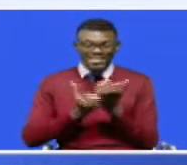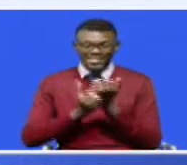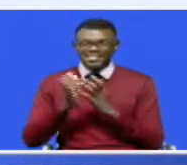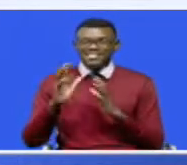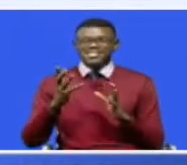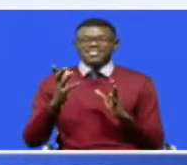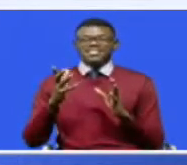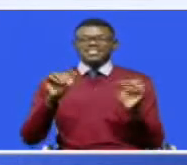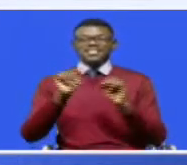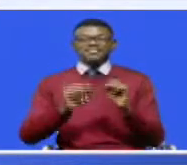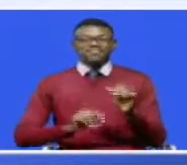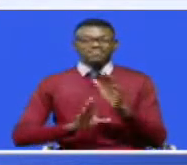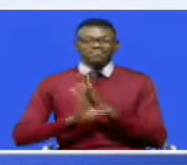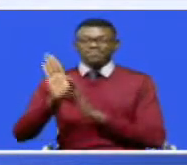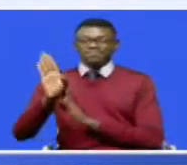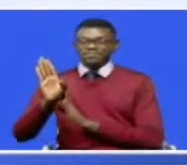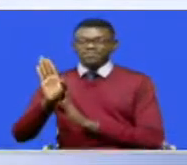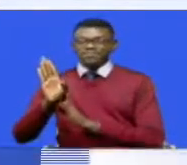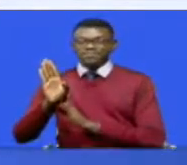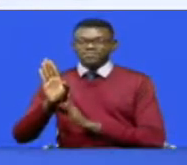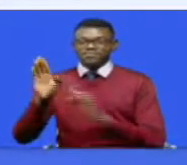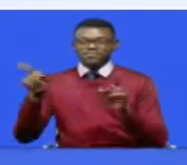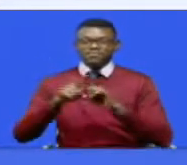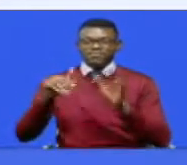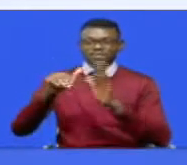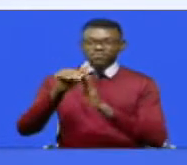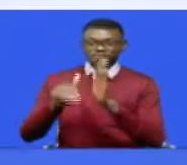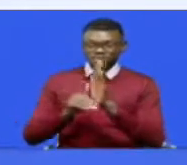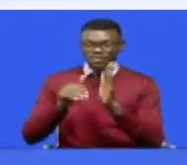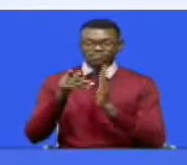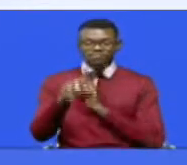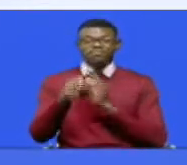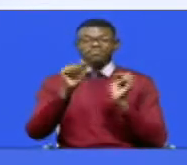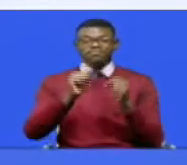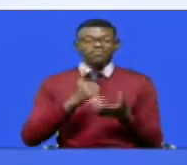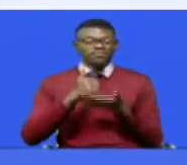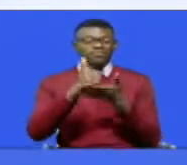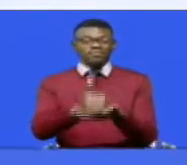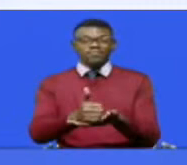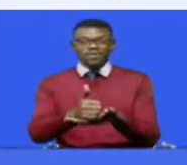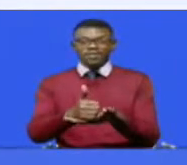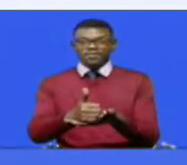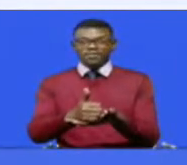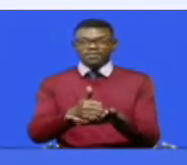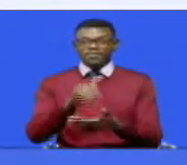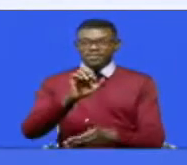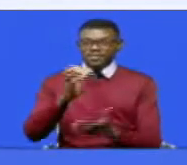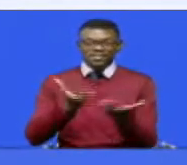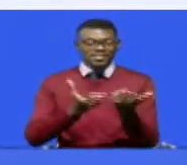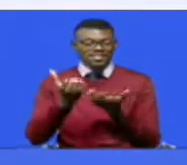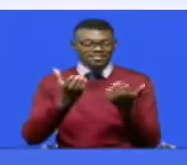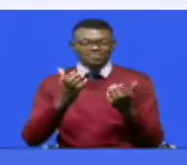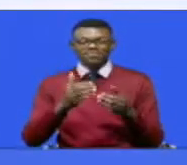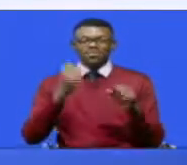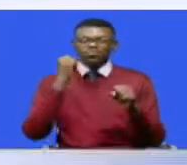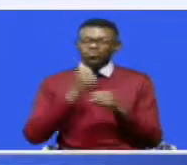development, acronym SEED, program that will boost cross-border e-commerce through improved